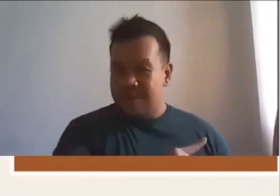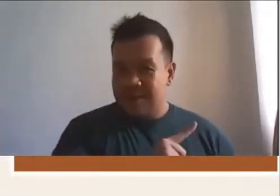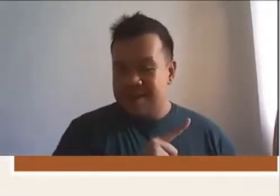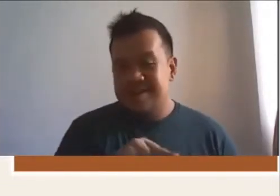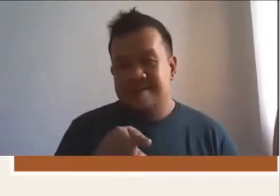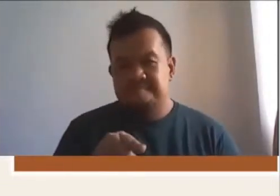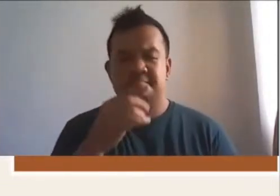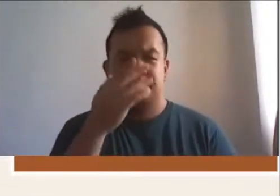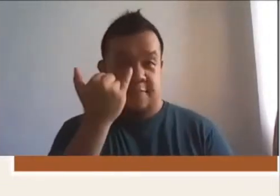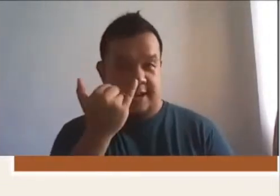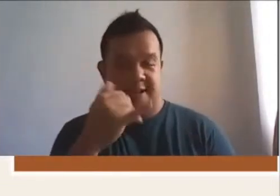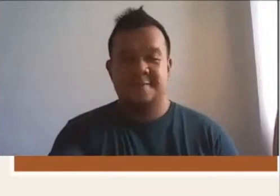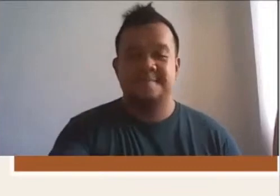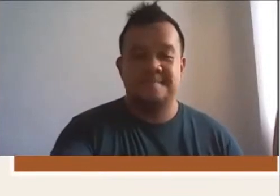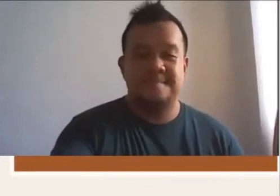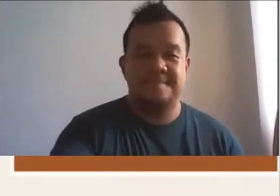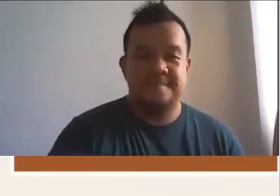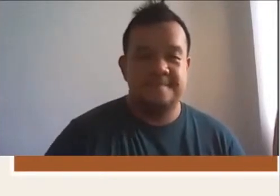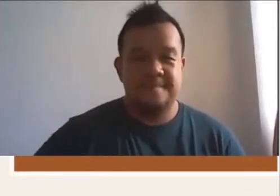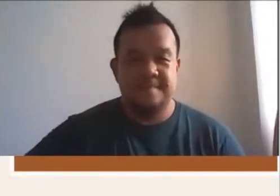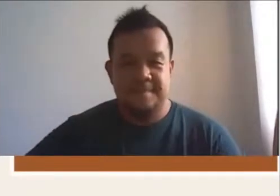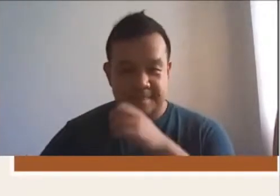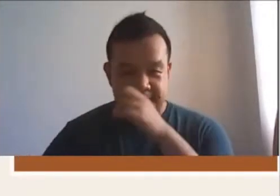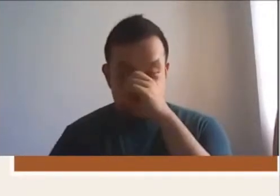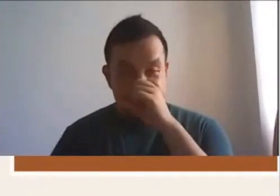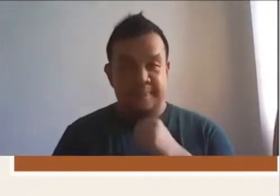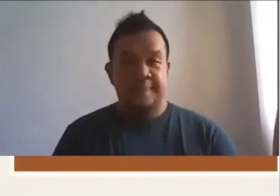Right. So again, according to PDRC, it